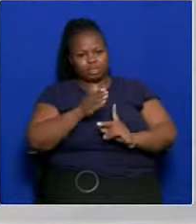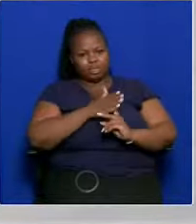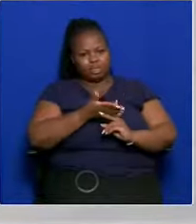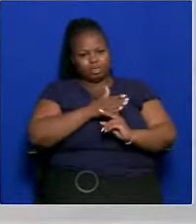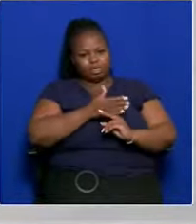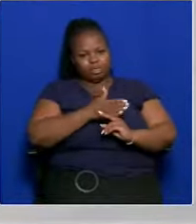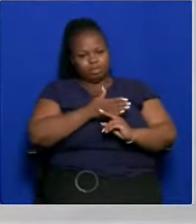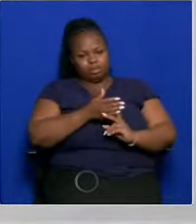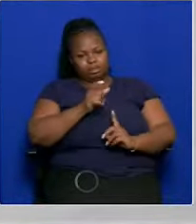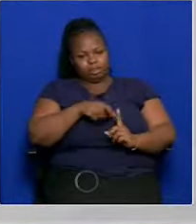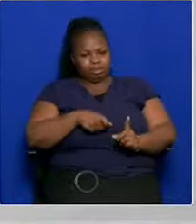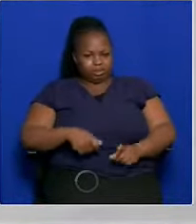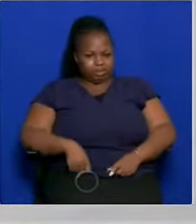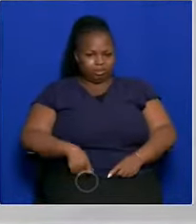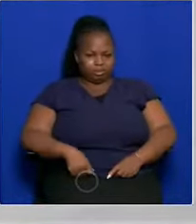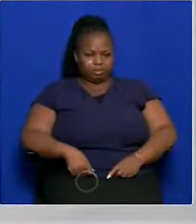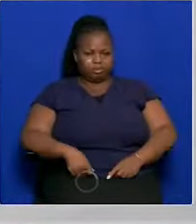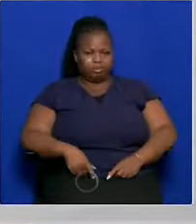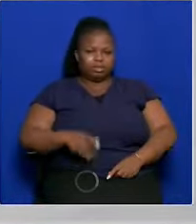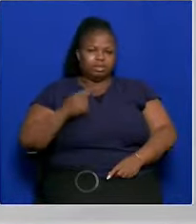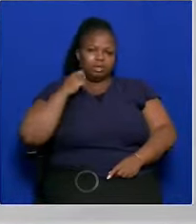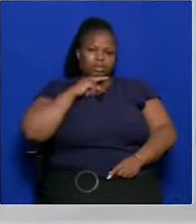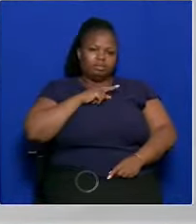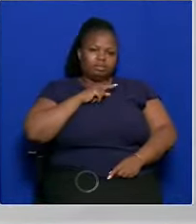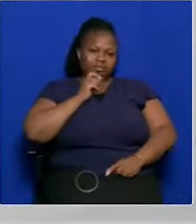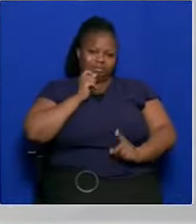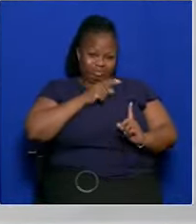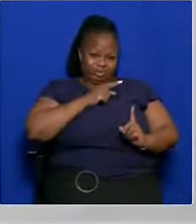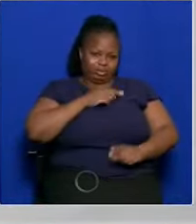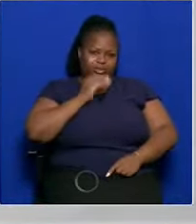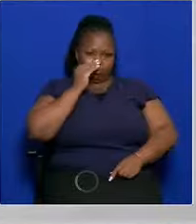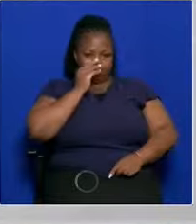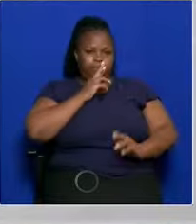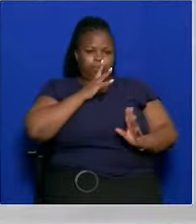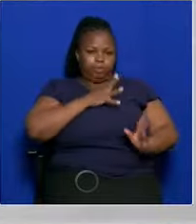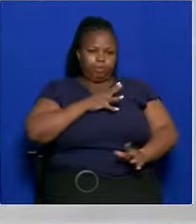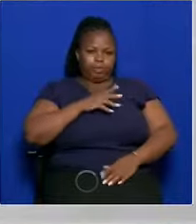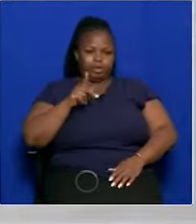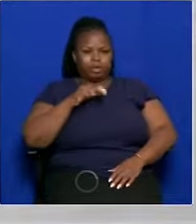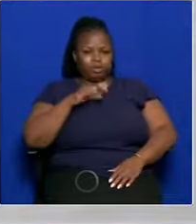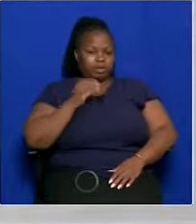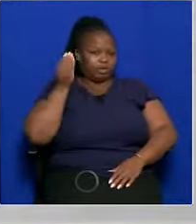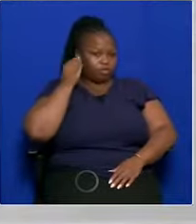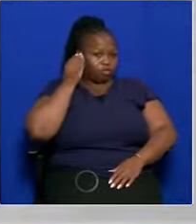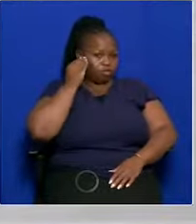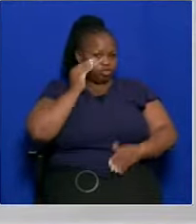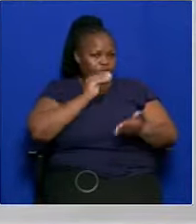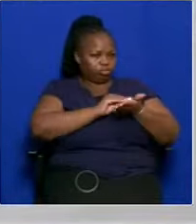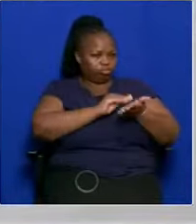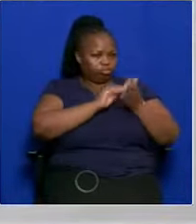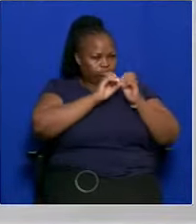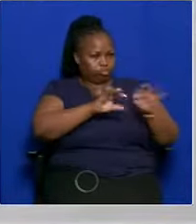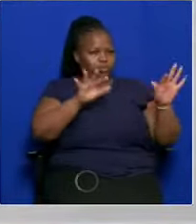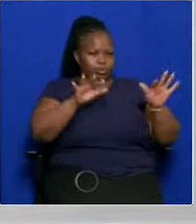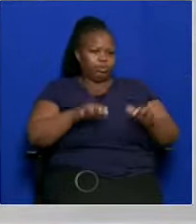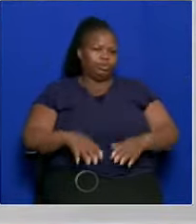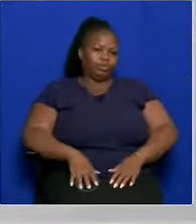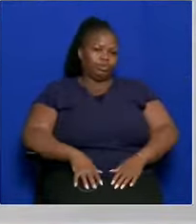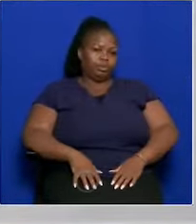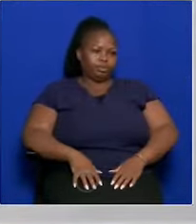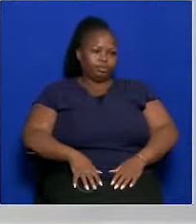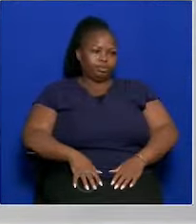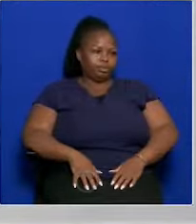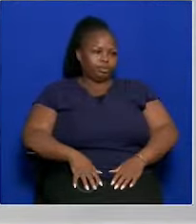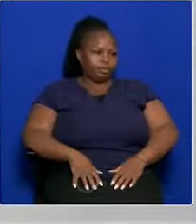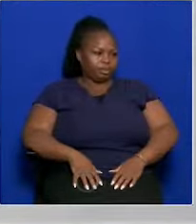and pretending to be a journalist, whom Kaula gave information to publish, whom for him not to publish, he must get